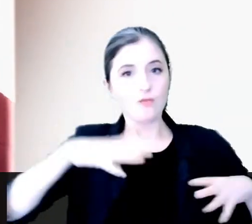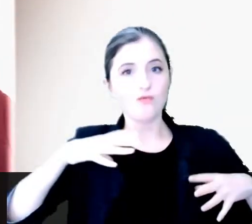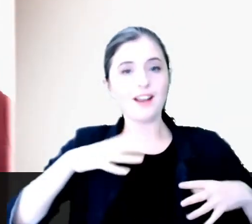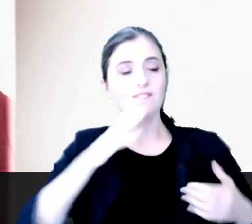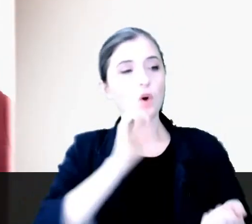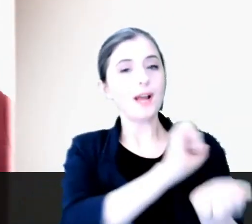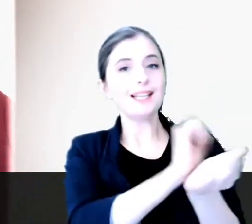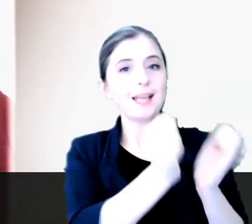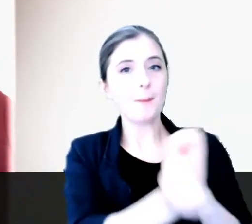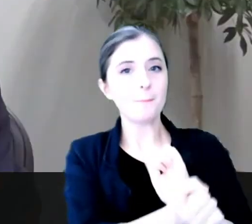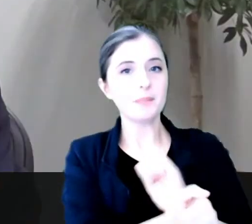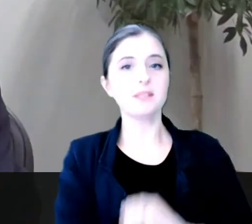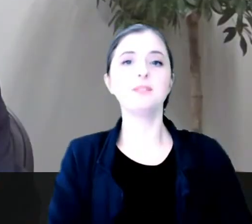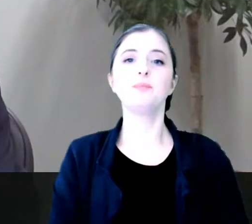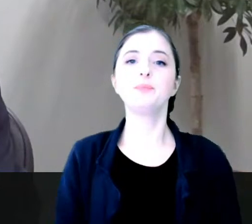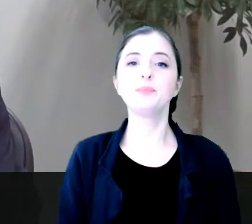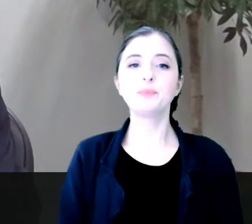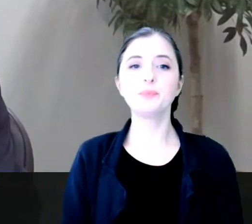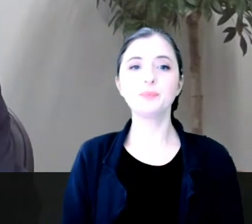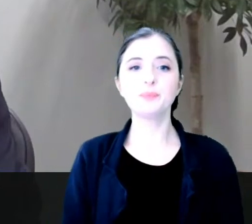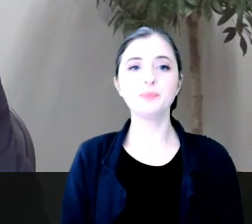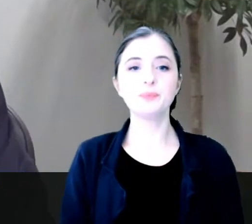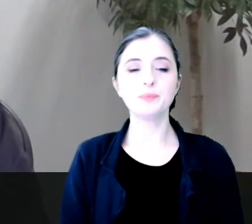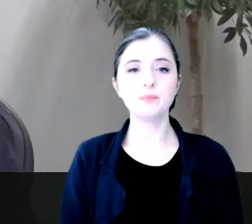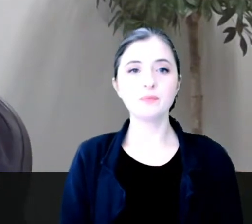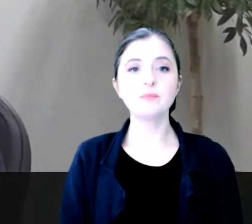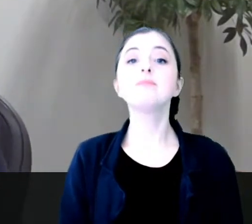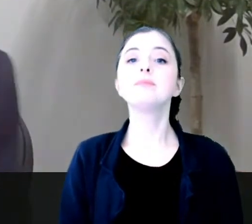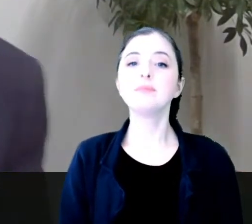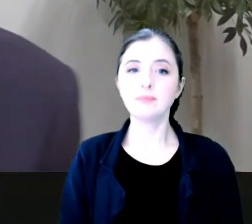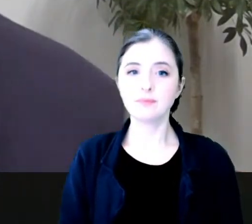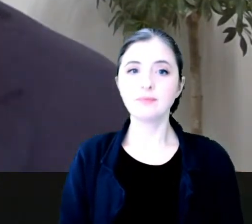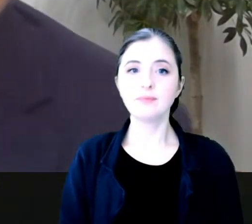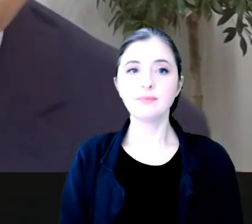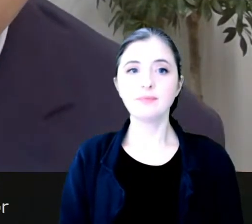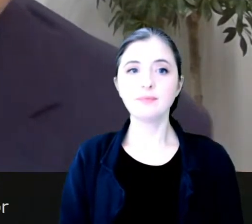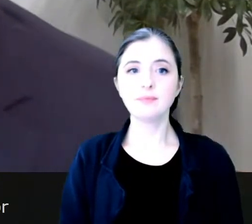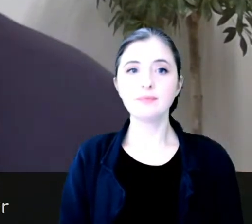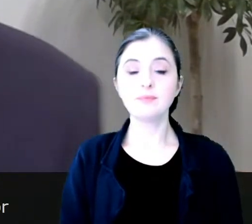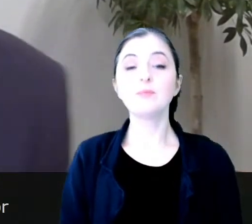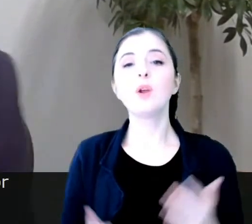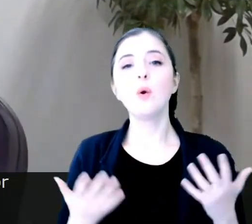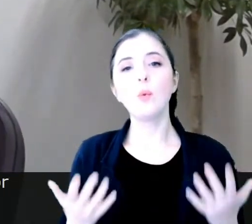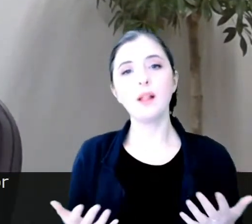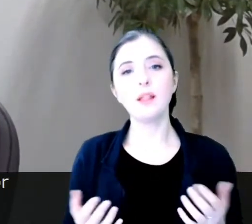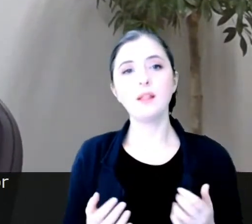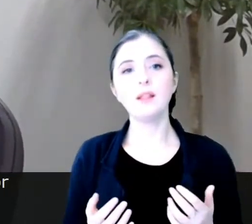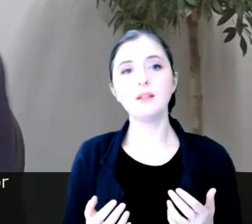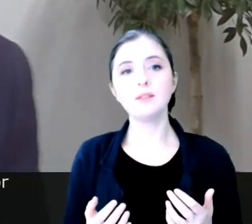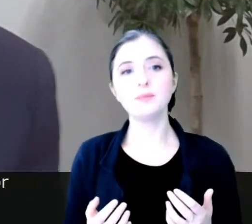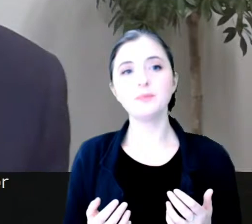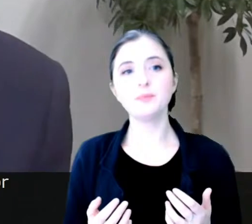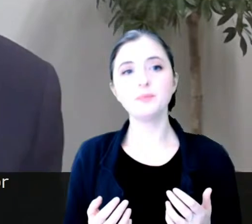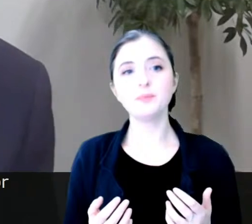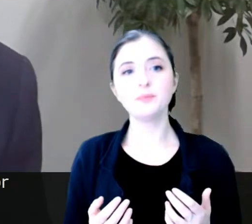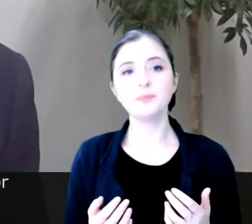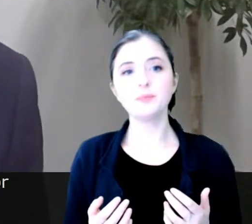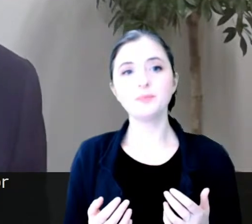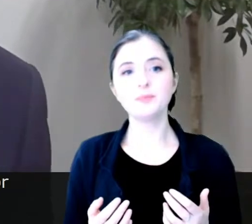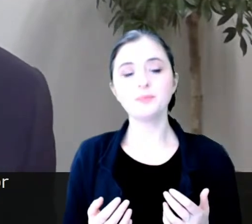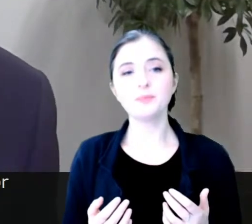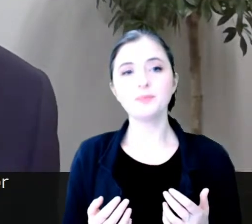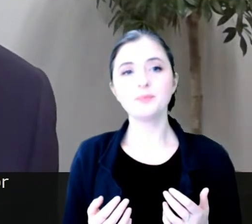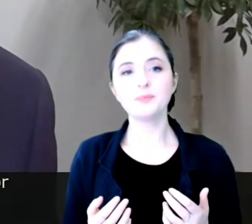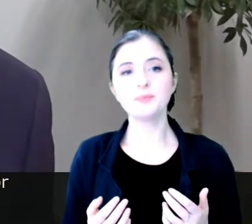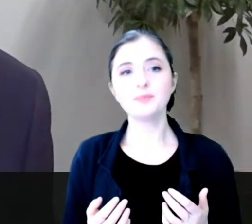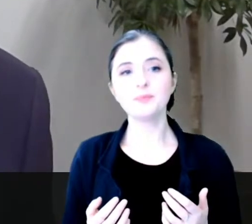you. Thank you. Mr. Mayor. Well, Samaya, I hope you aren't going to emulate the behaviour